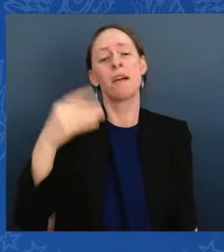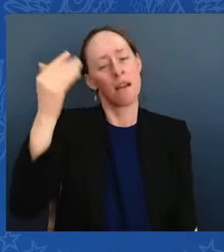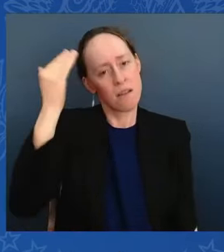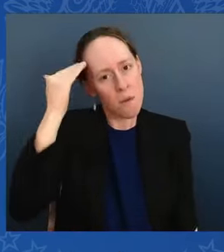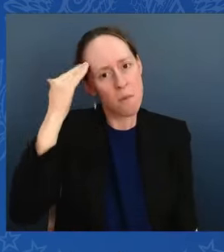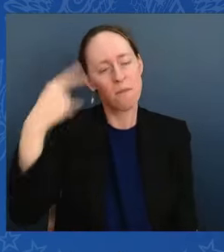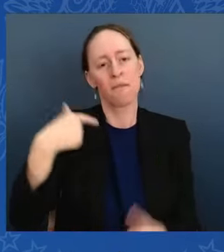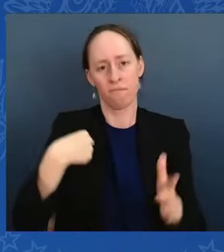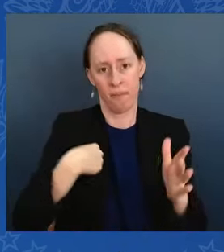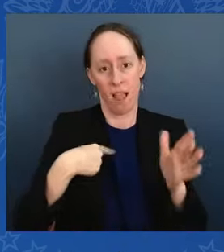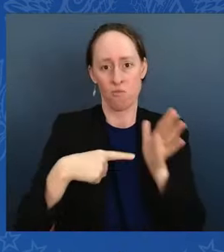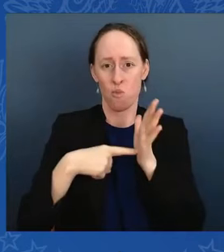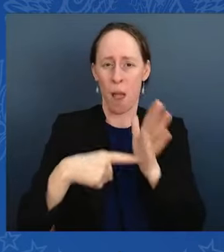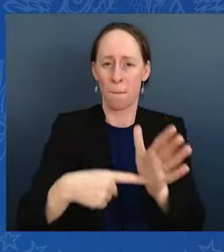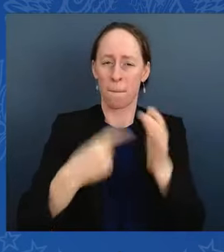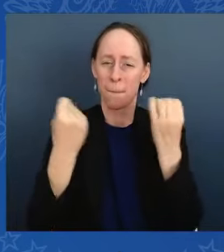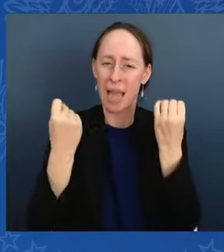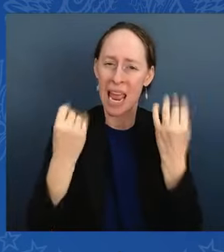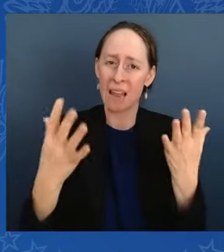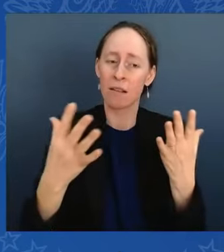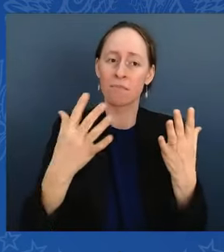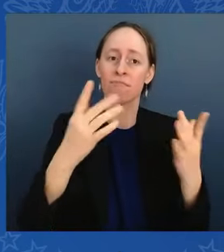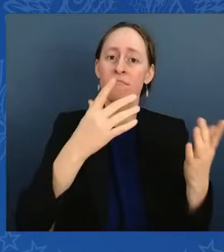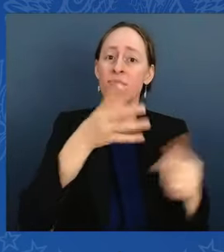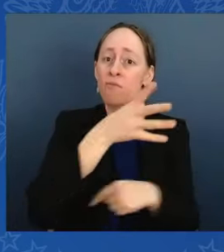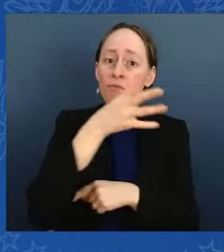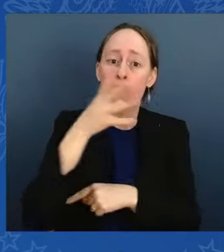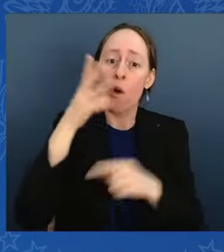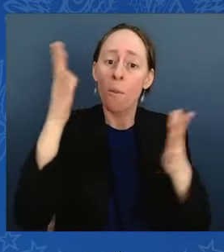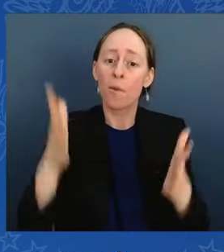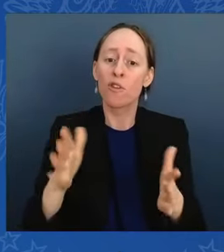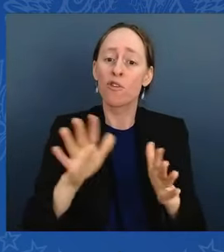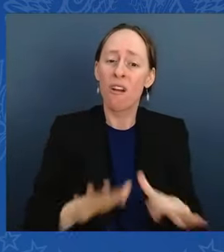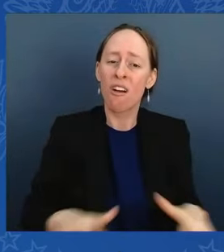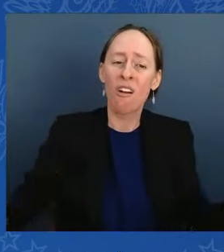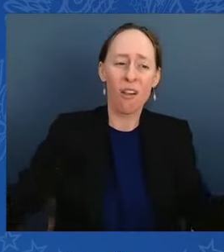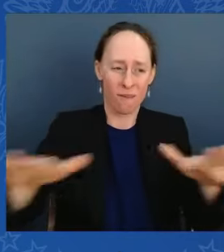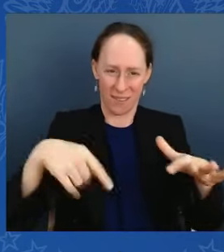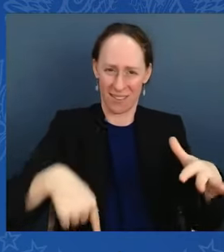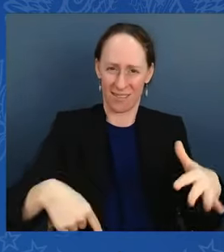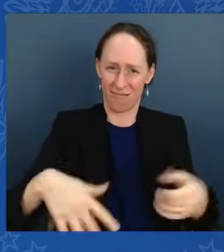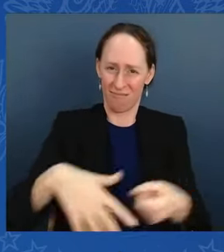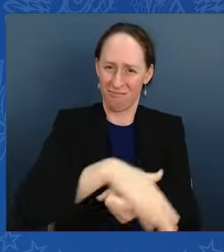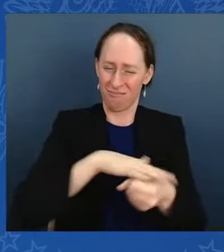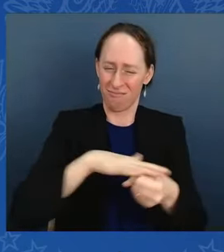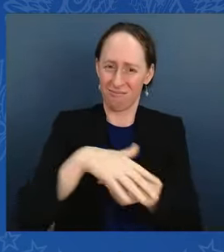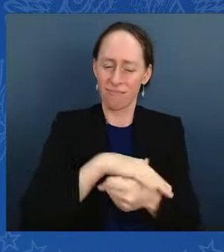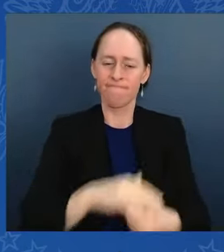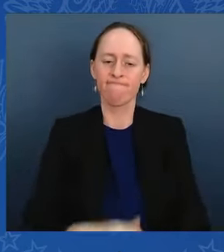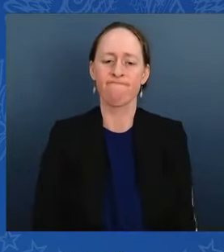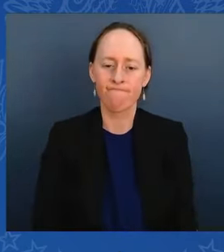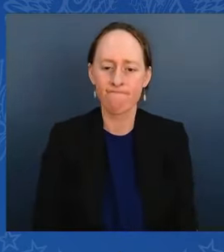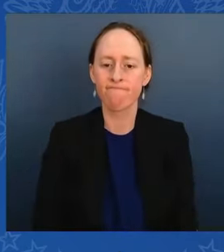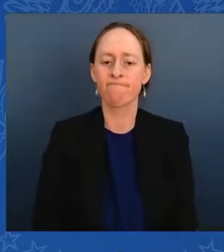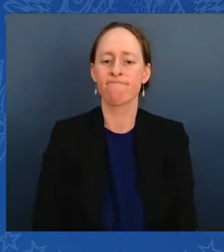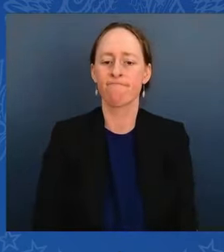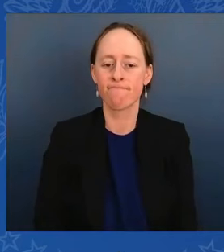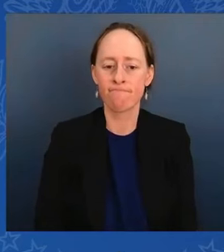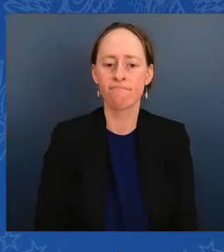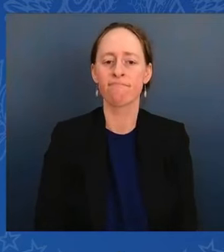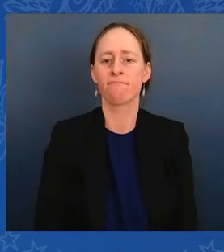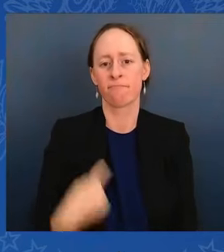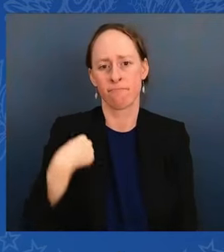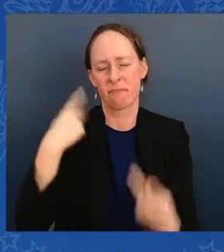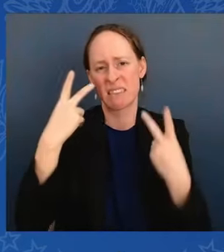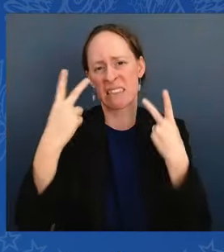and producers too, all across this region. A lot of damage. This storm was bad,